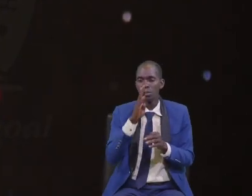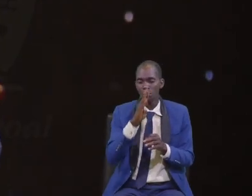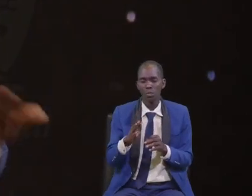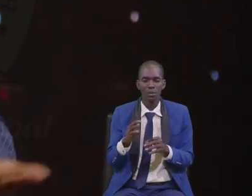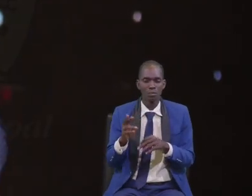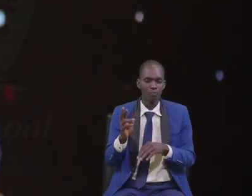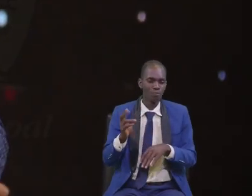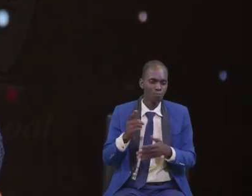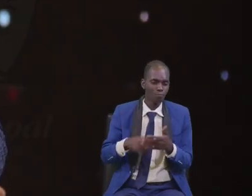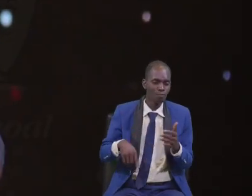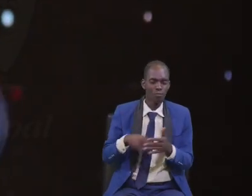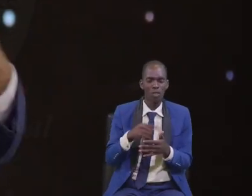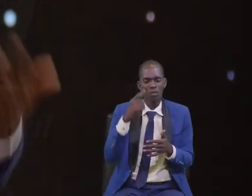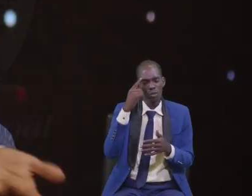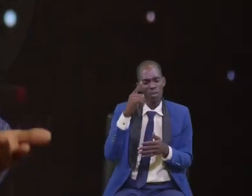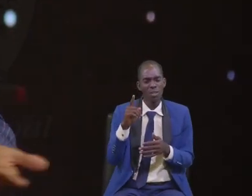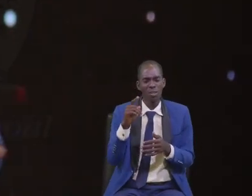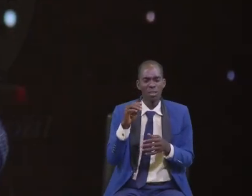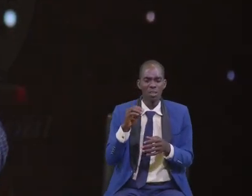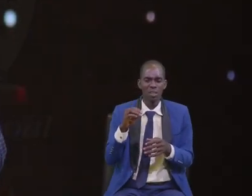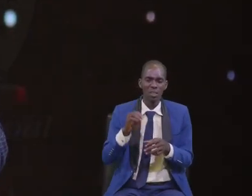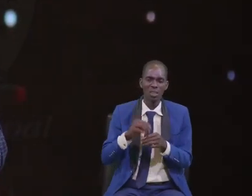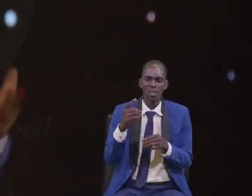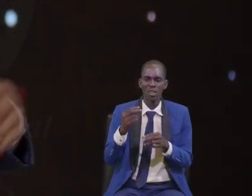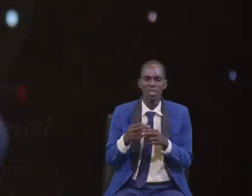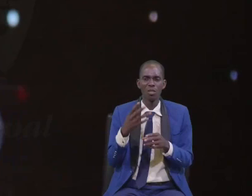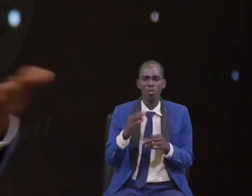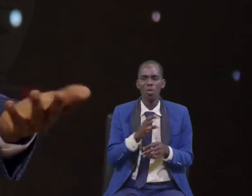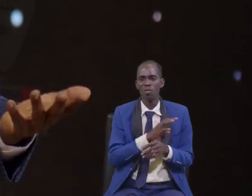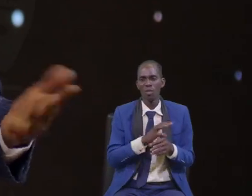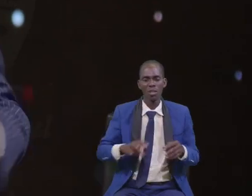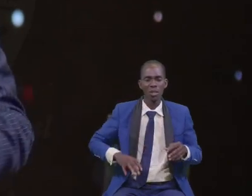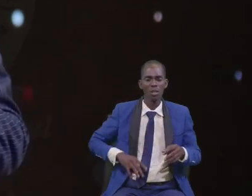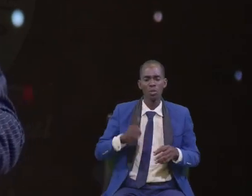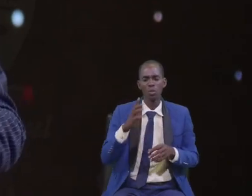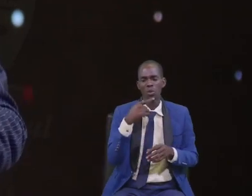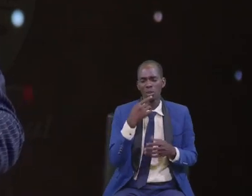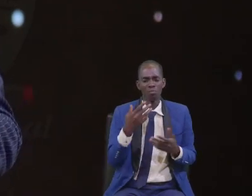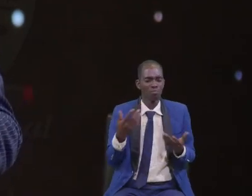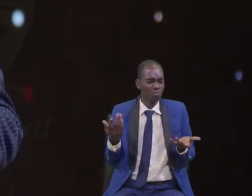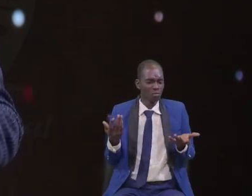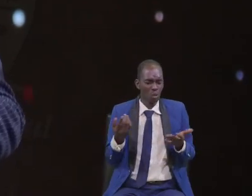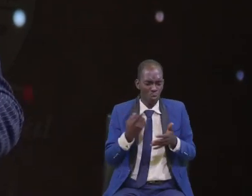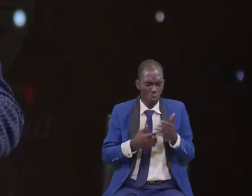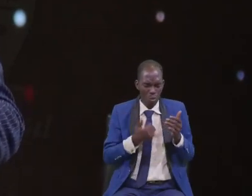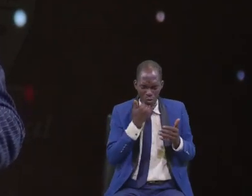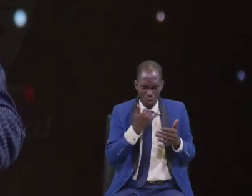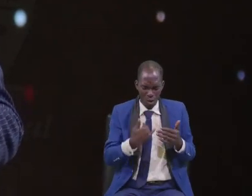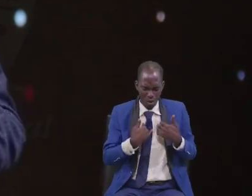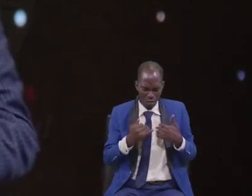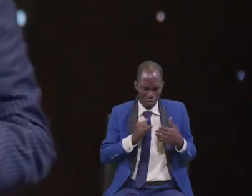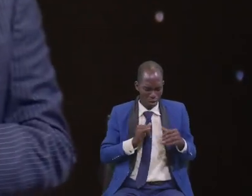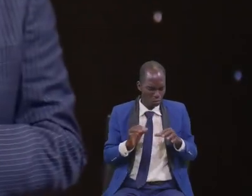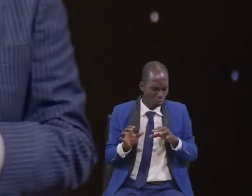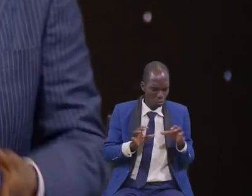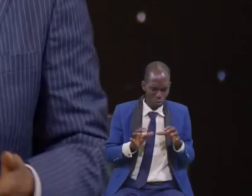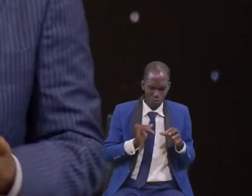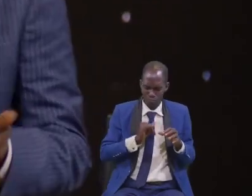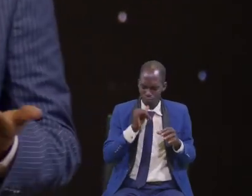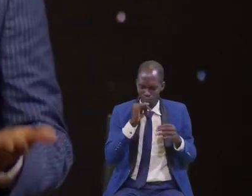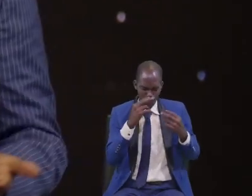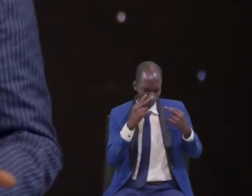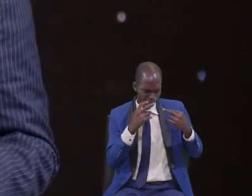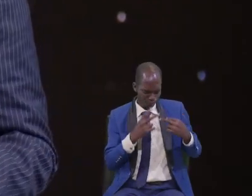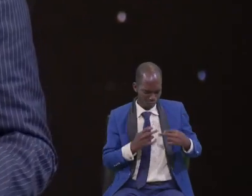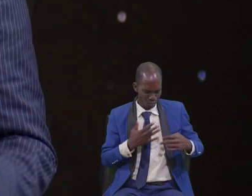You say, what have I done? I've examined my life. I've examined my attitude. I've examined everything I do.